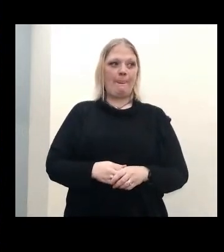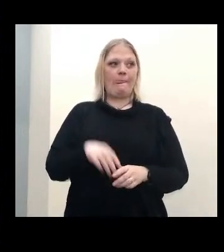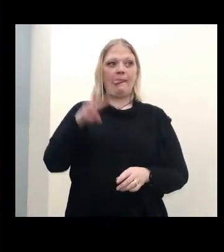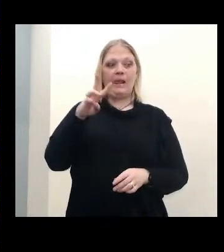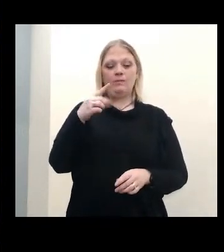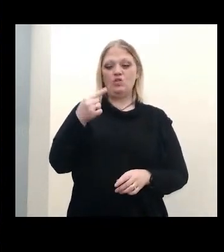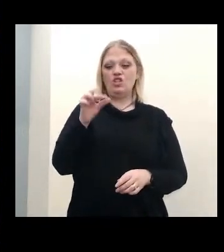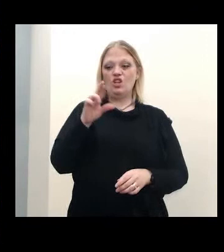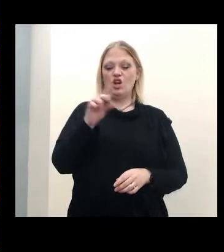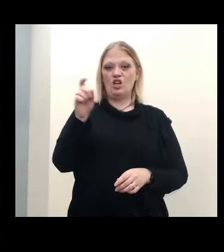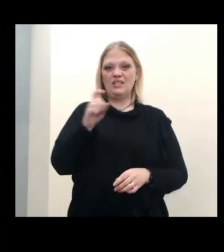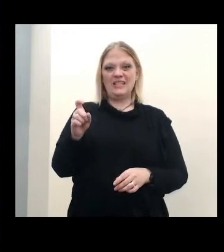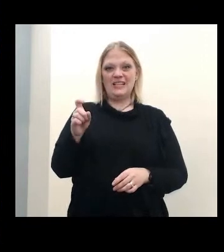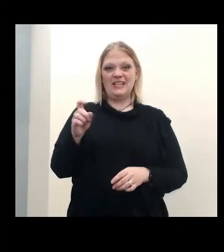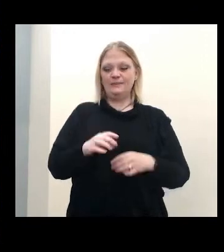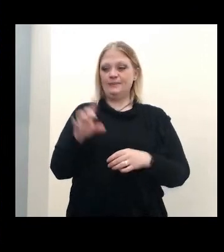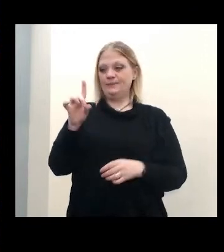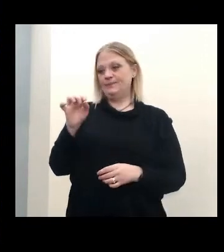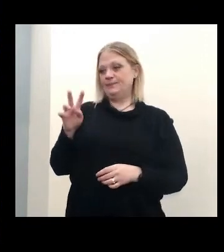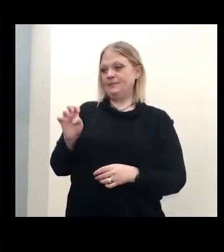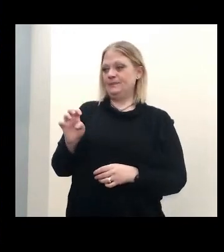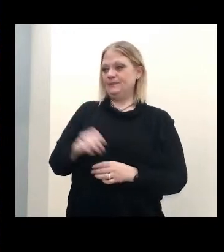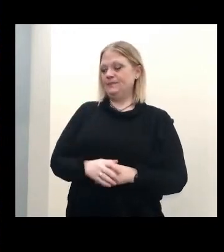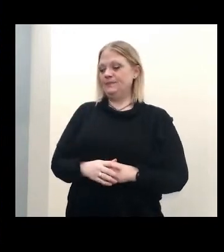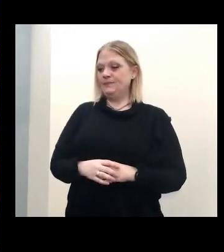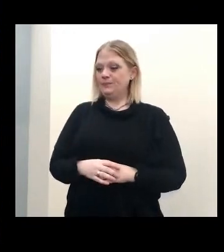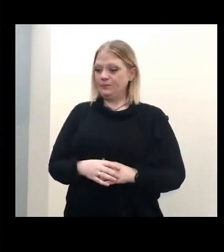WGRZ TV, Channel 2, Dave McKinley.